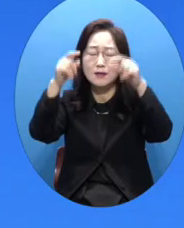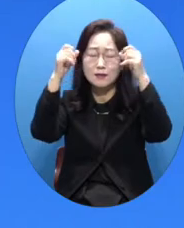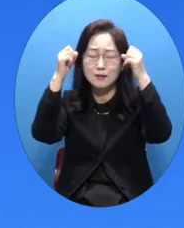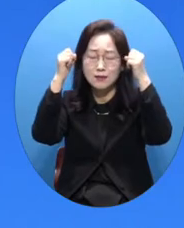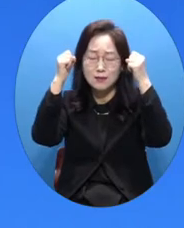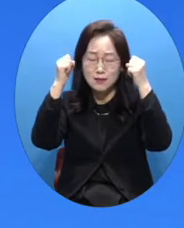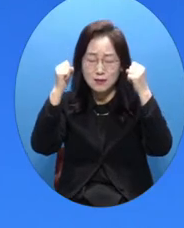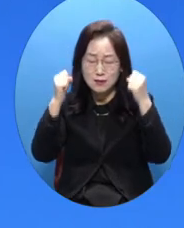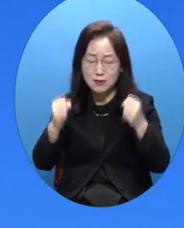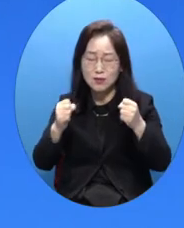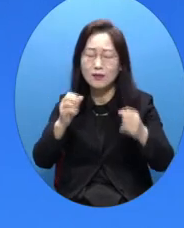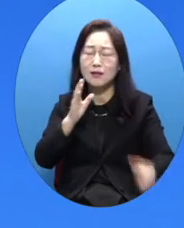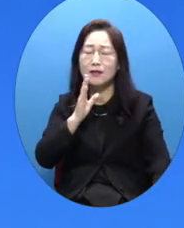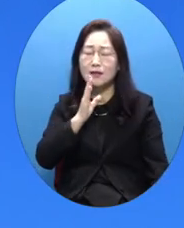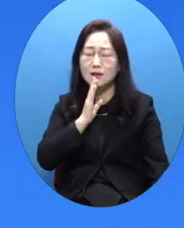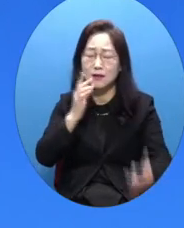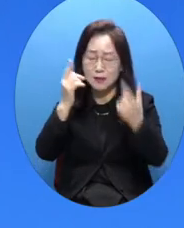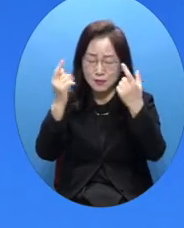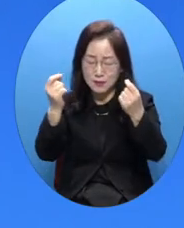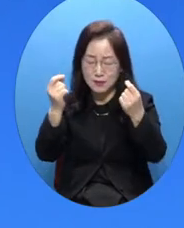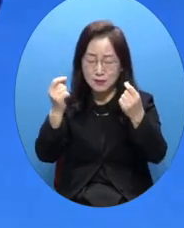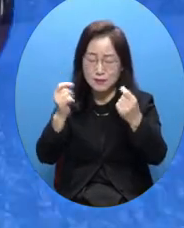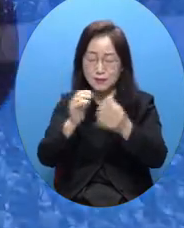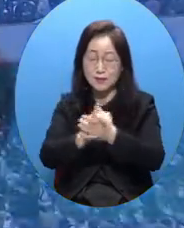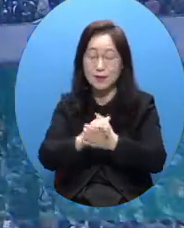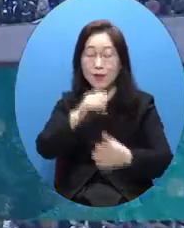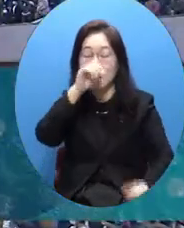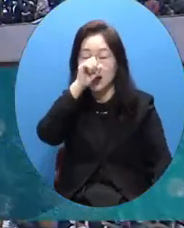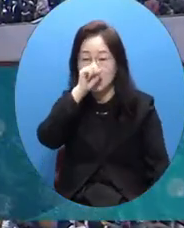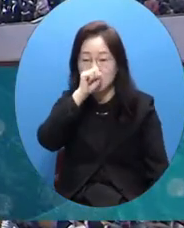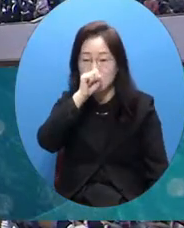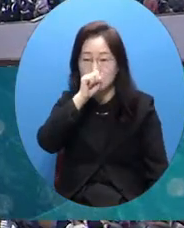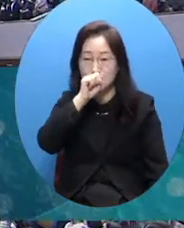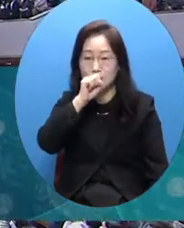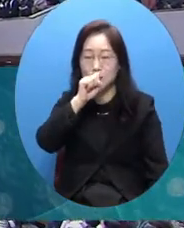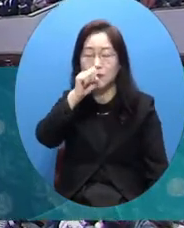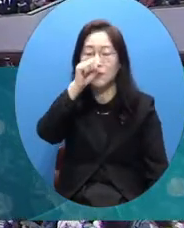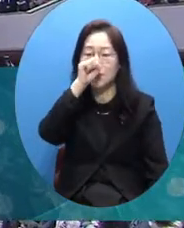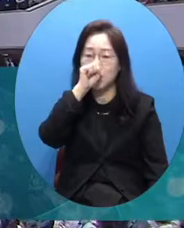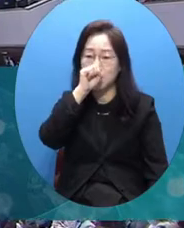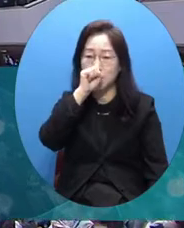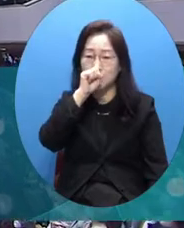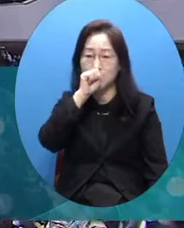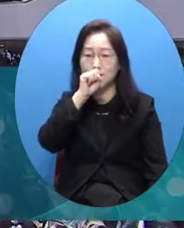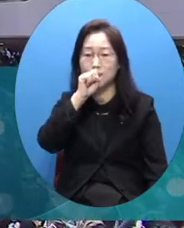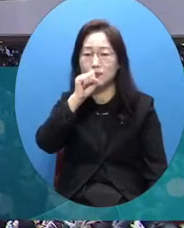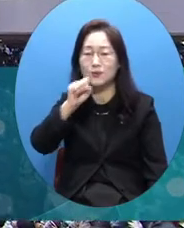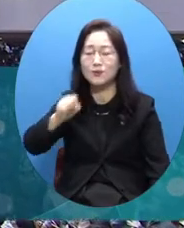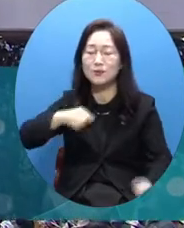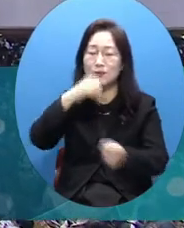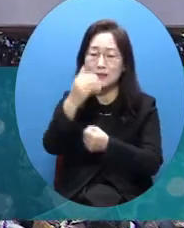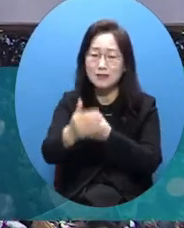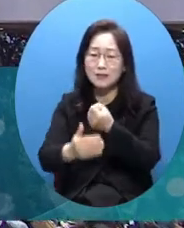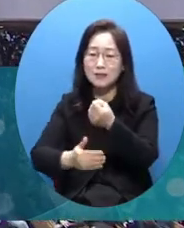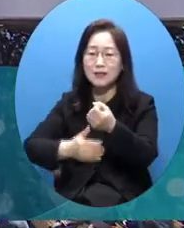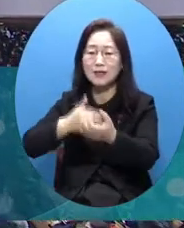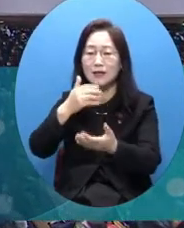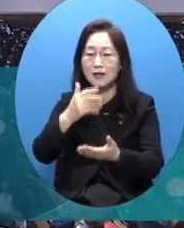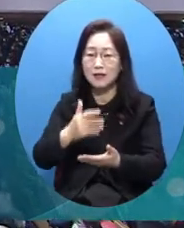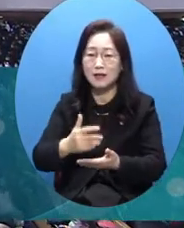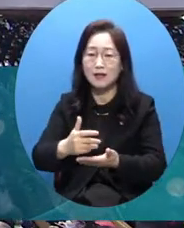today and in their daily life in forever amen God is so good